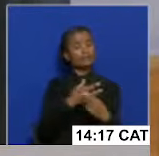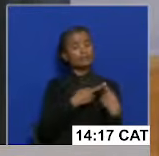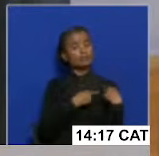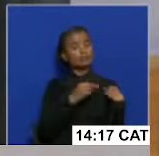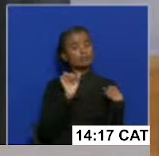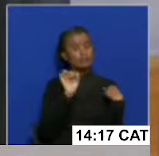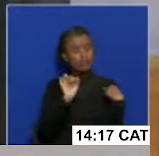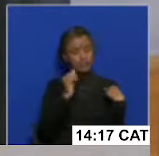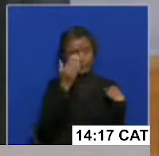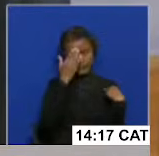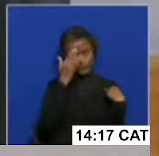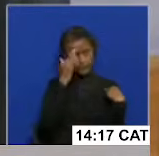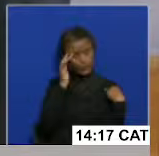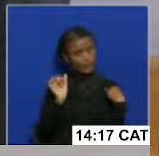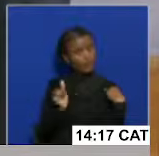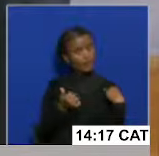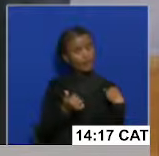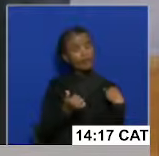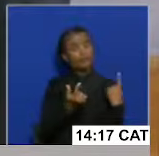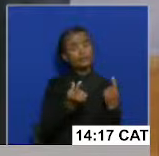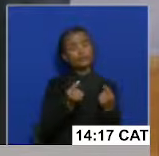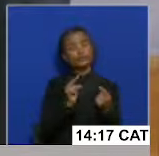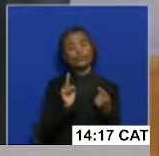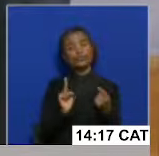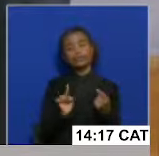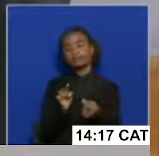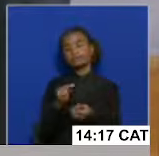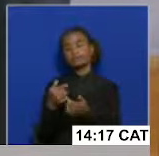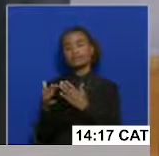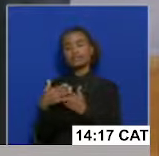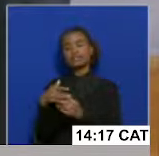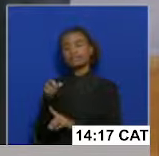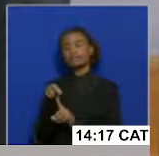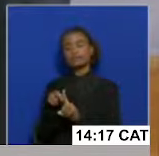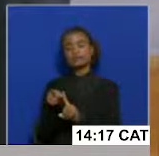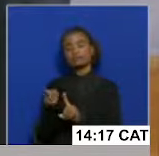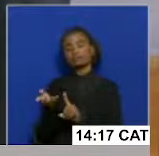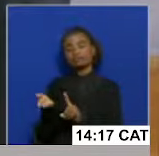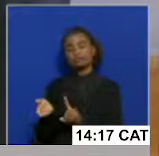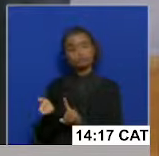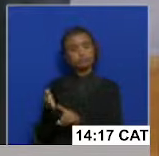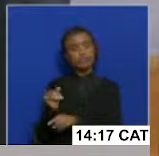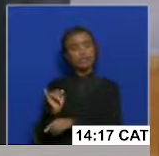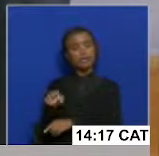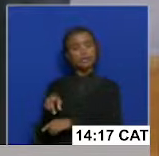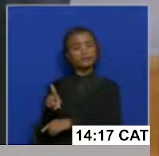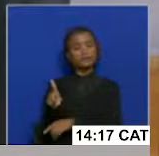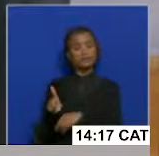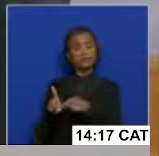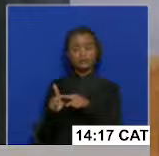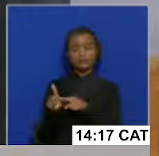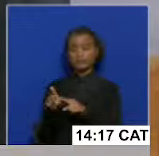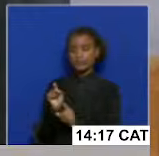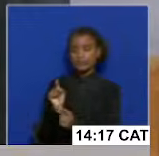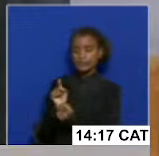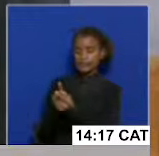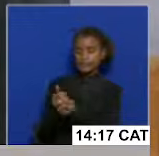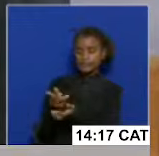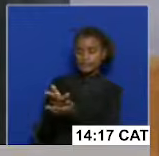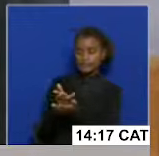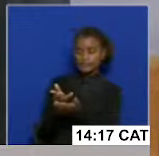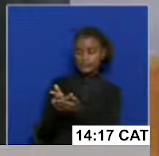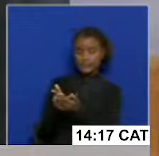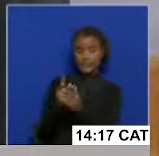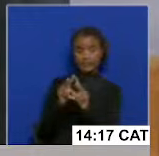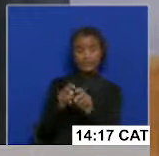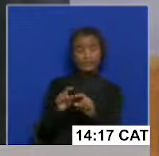was that you would speak to someone at IPID that would bring this investigation against you and therefore charges to an end.